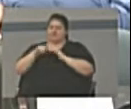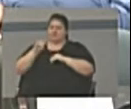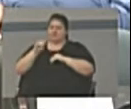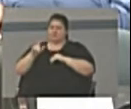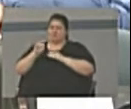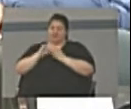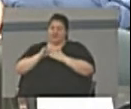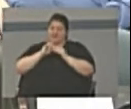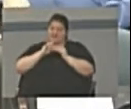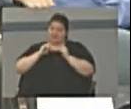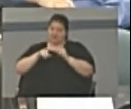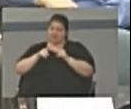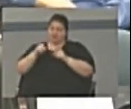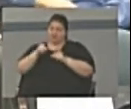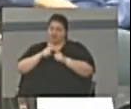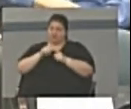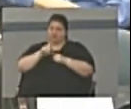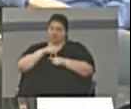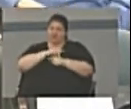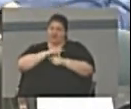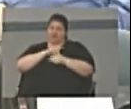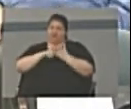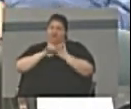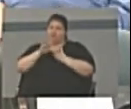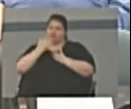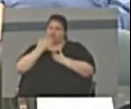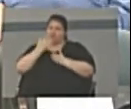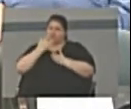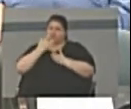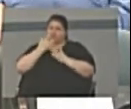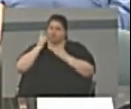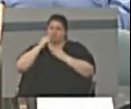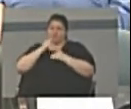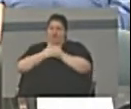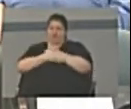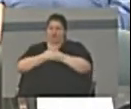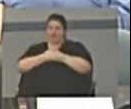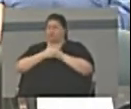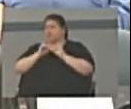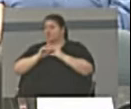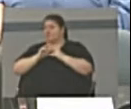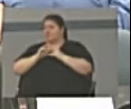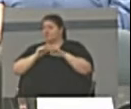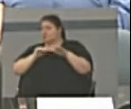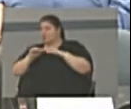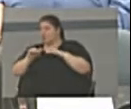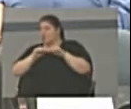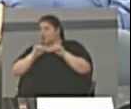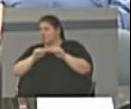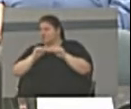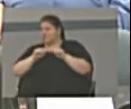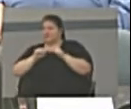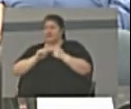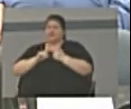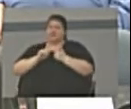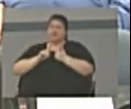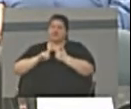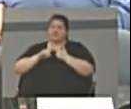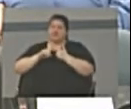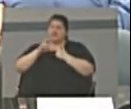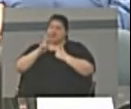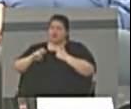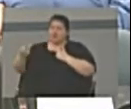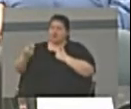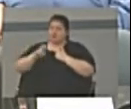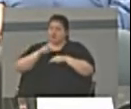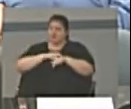to kind of personalize what your preferences are for the county, whether it's walkability, commute times,